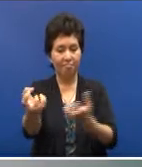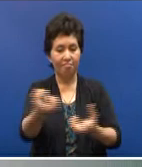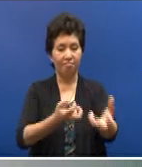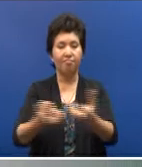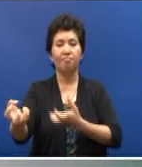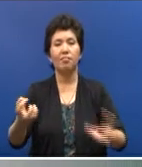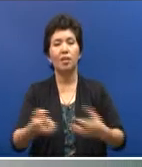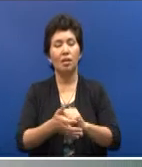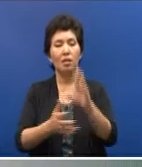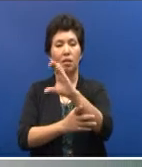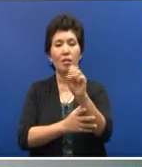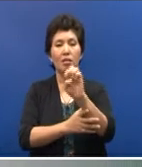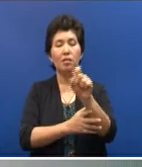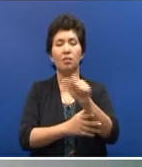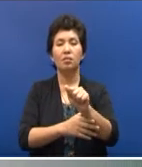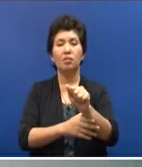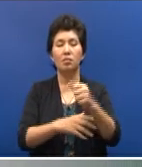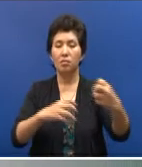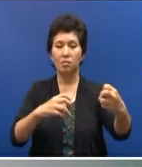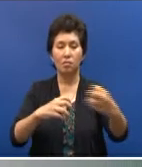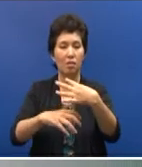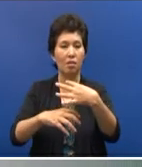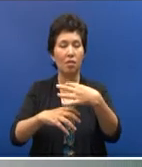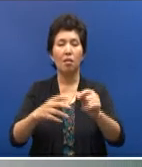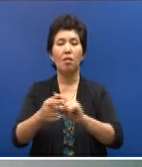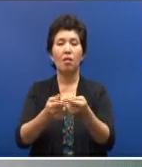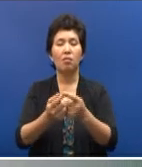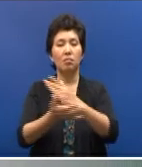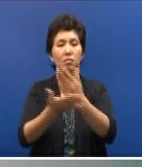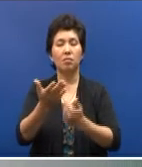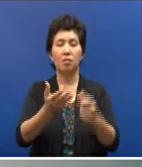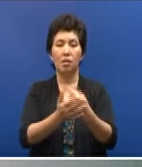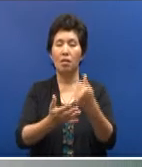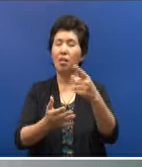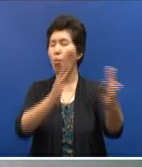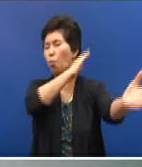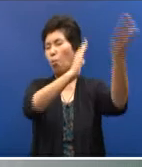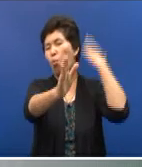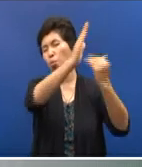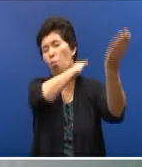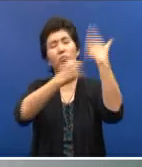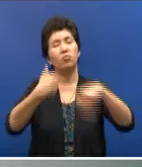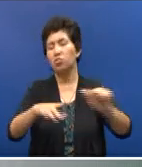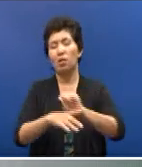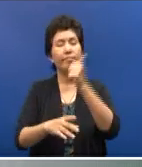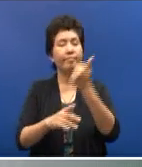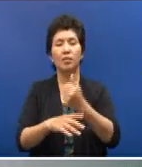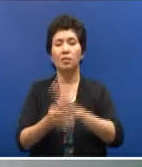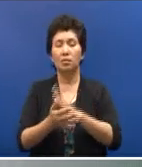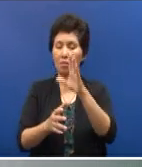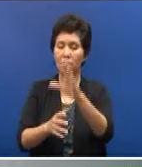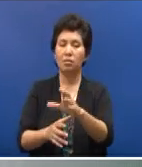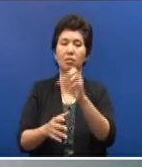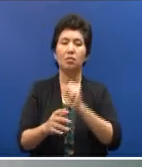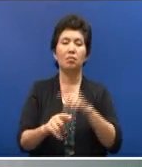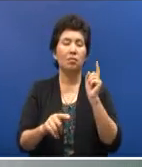so the caste system has relaxed somewhat over the last 100 years ago. Okay, people can take jobs